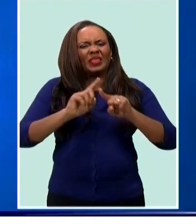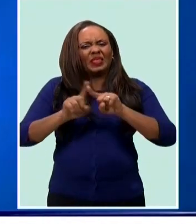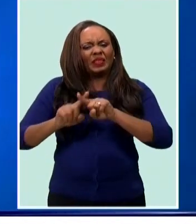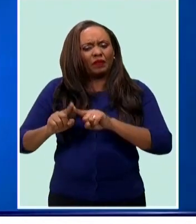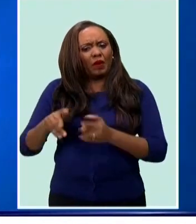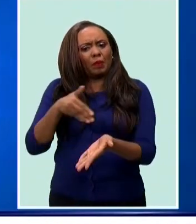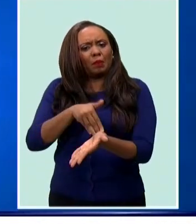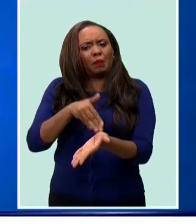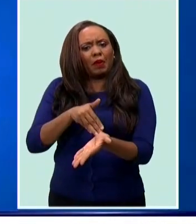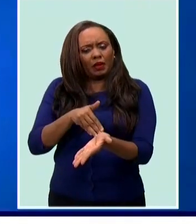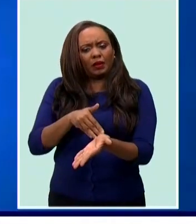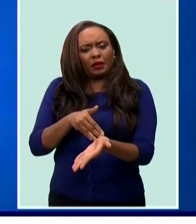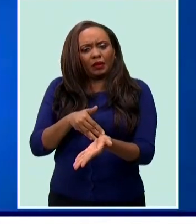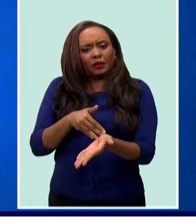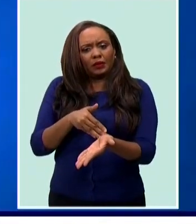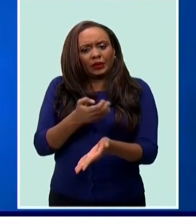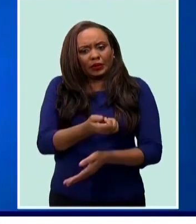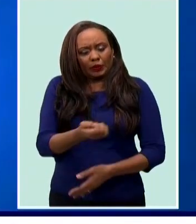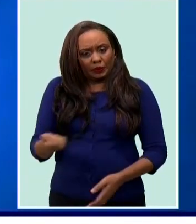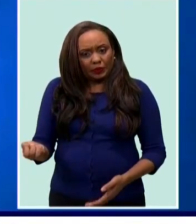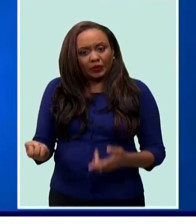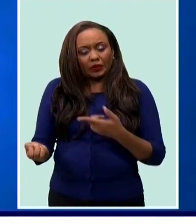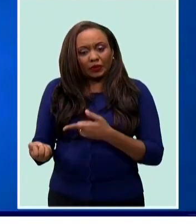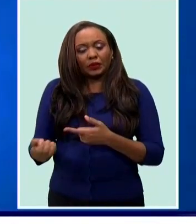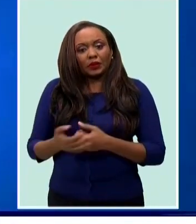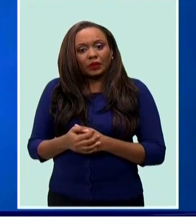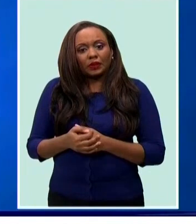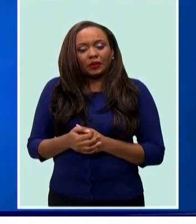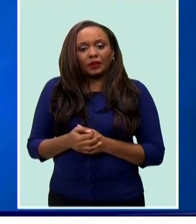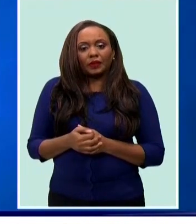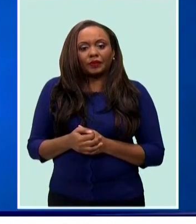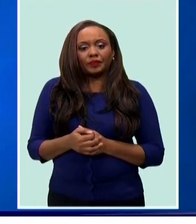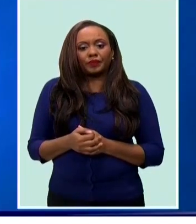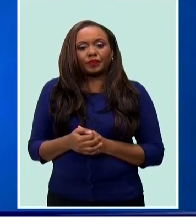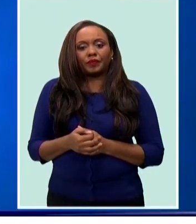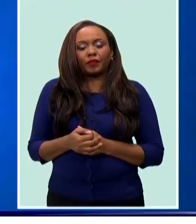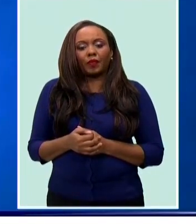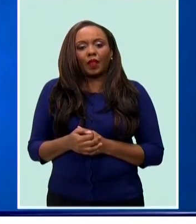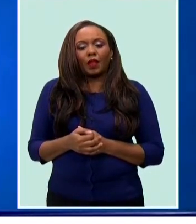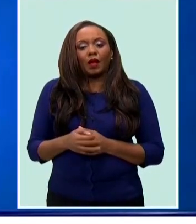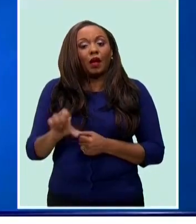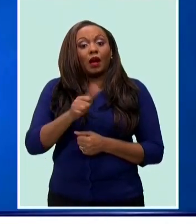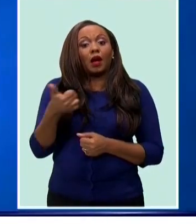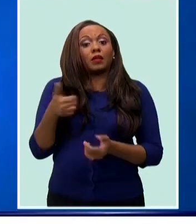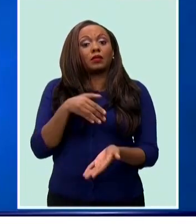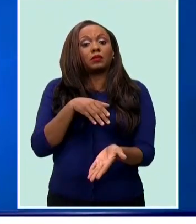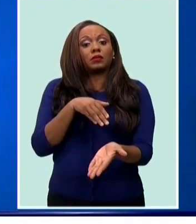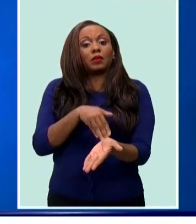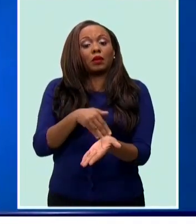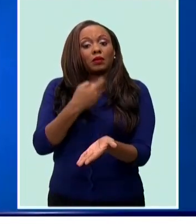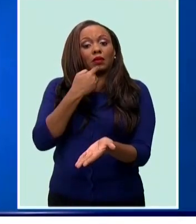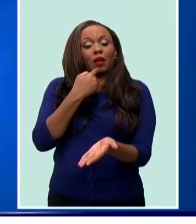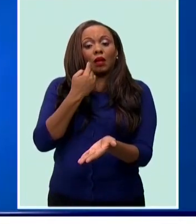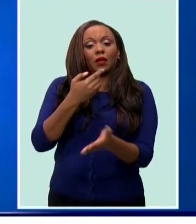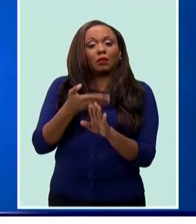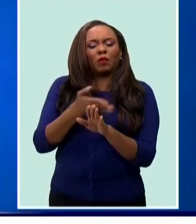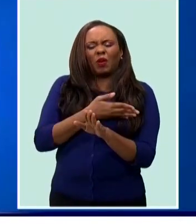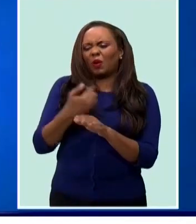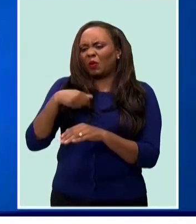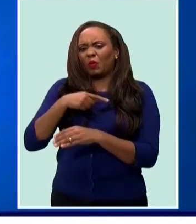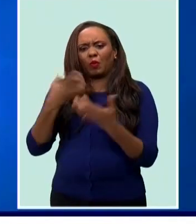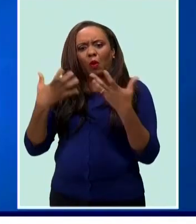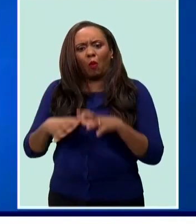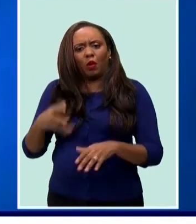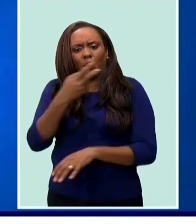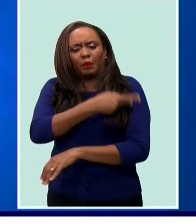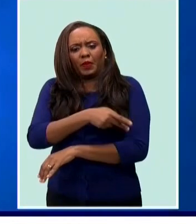equipment we're trying to get on the site, so that, as Dr. Douglas mentioned earlier, we don't want to sometimes send persons to QEH for basic